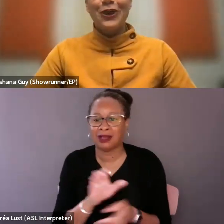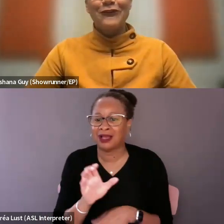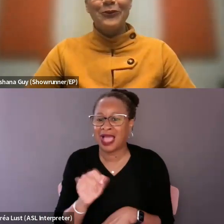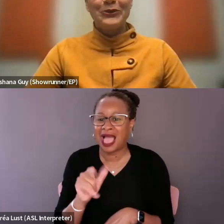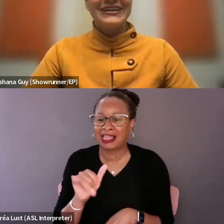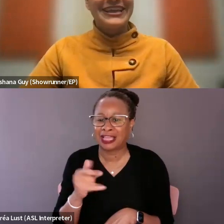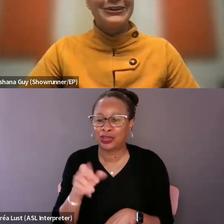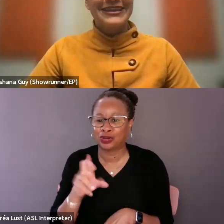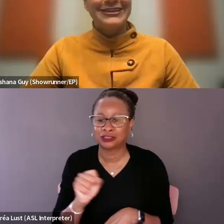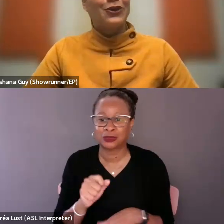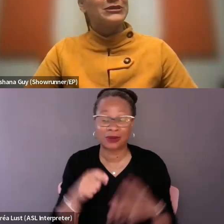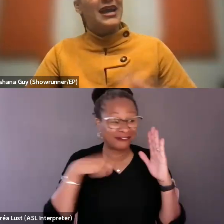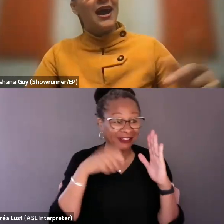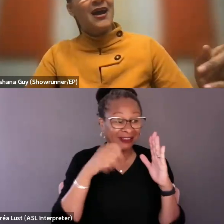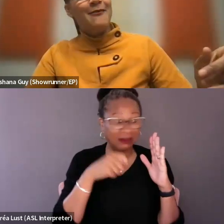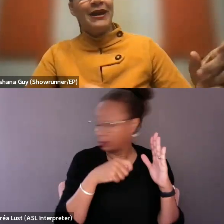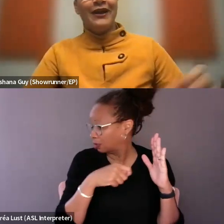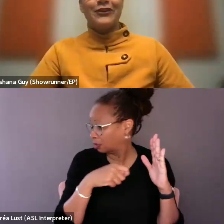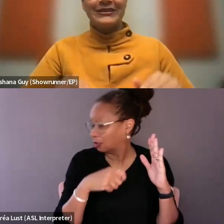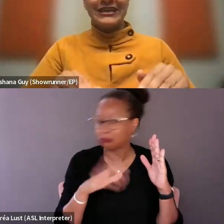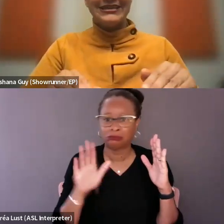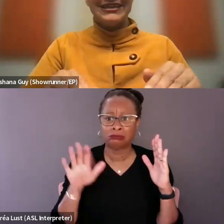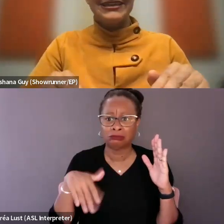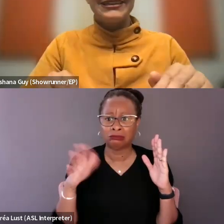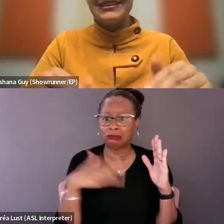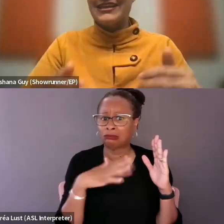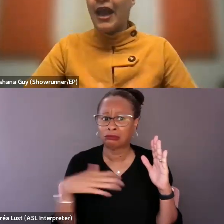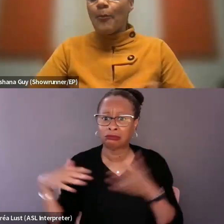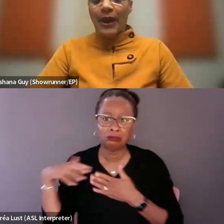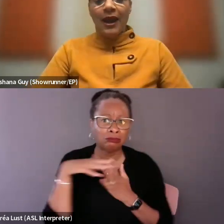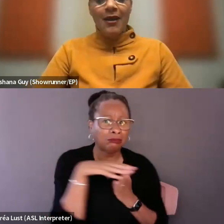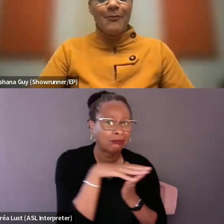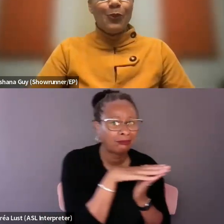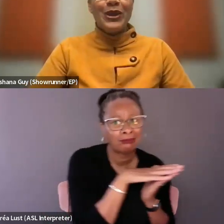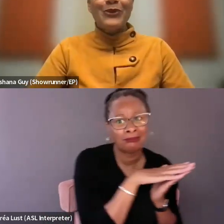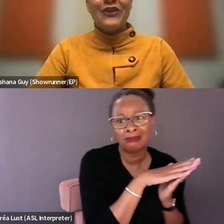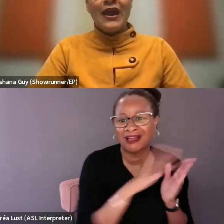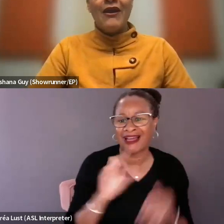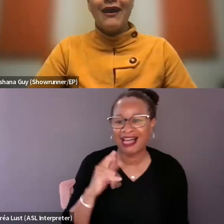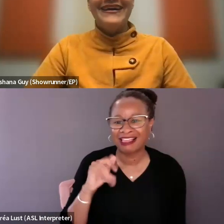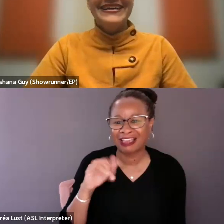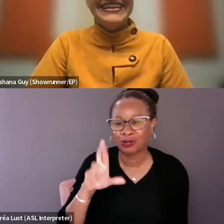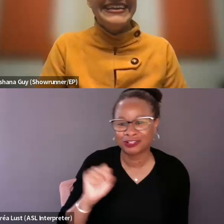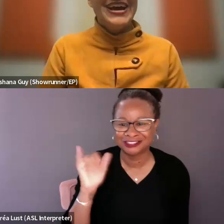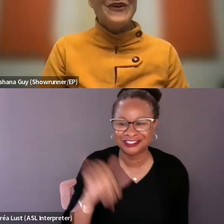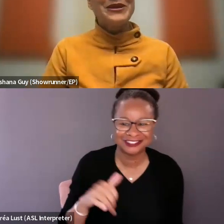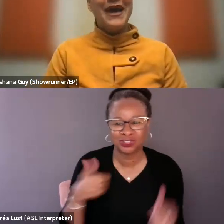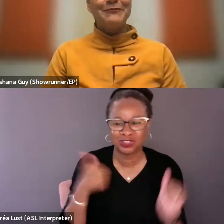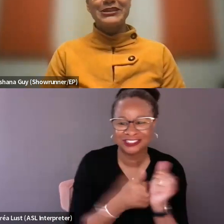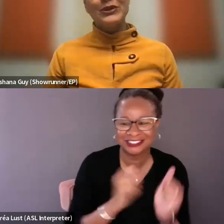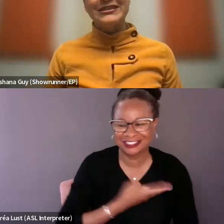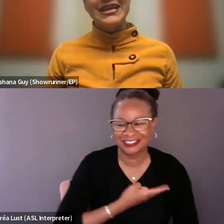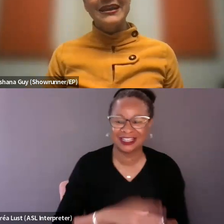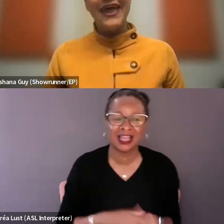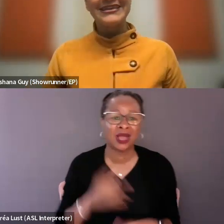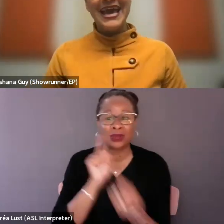Literally. Looked over. We were literally, Nicole was like, they're like ding, ding, ding, ding, ding, ding, ding, ding. But right. We were there. We met